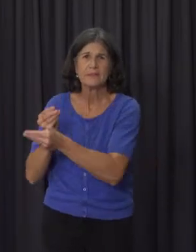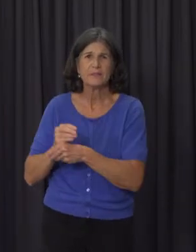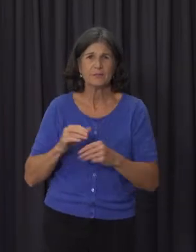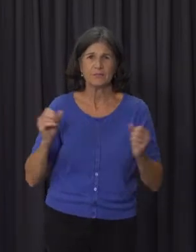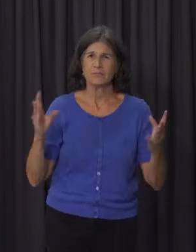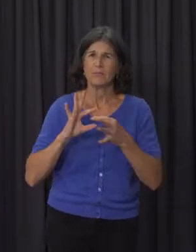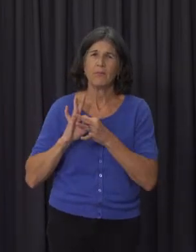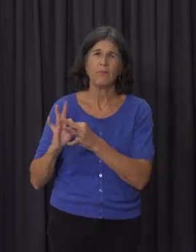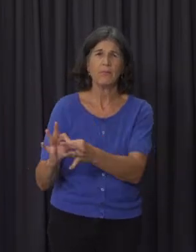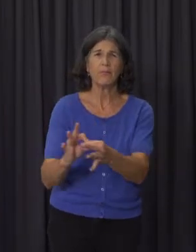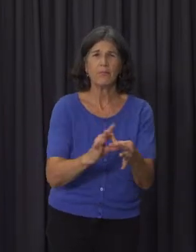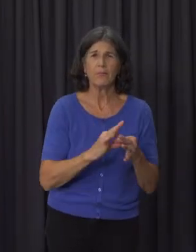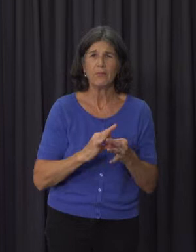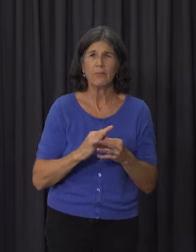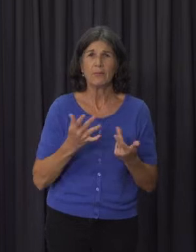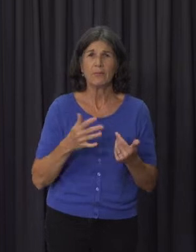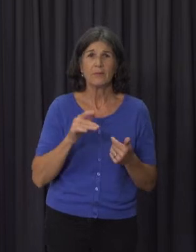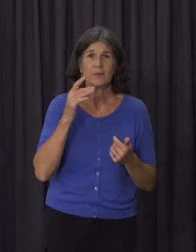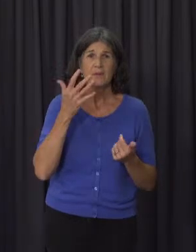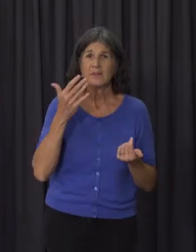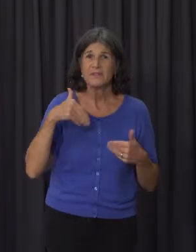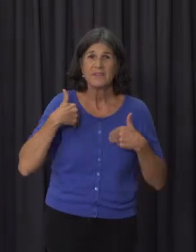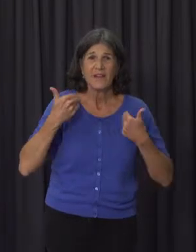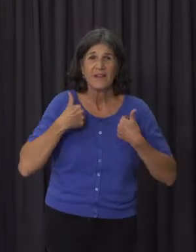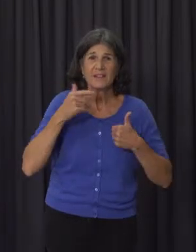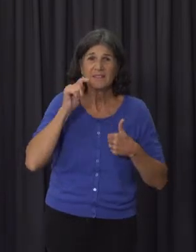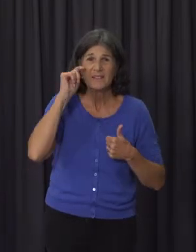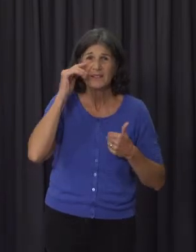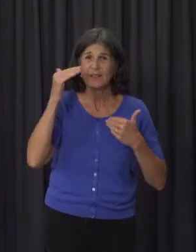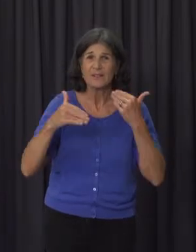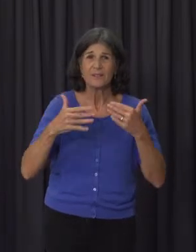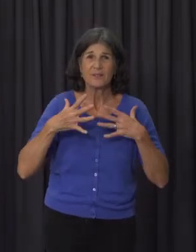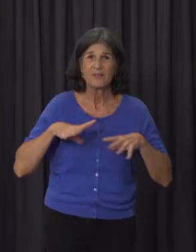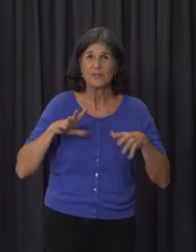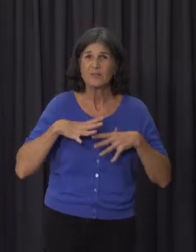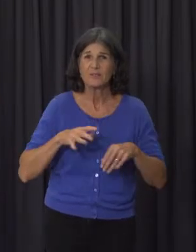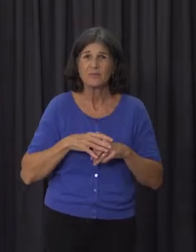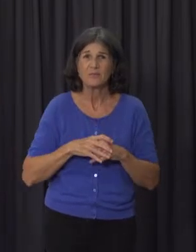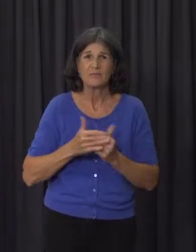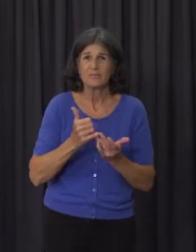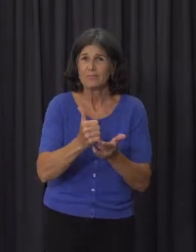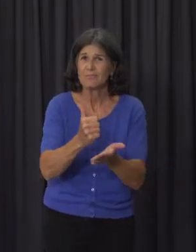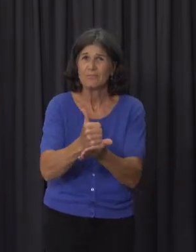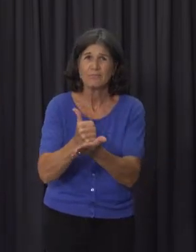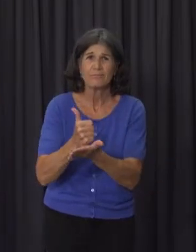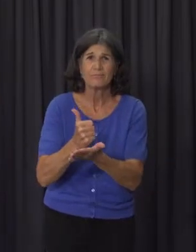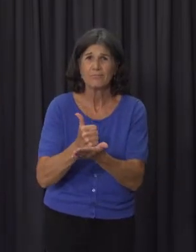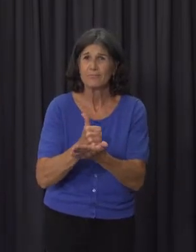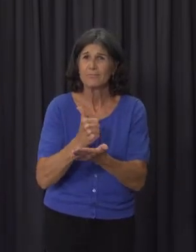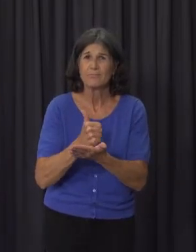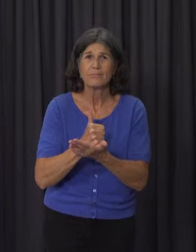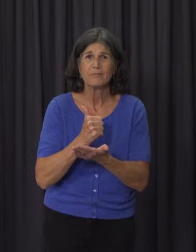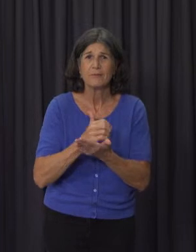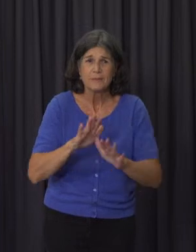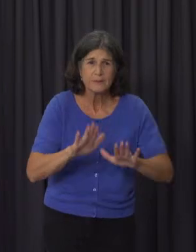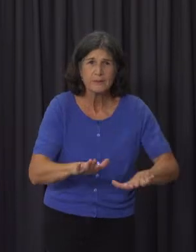young teenagers out there with jean jackets, batting down flames on the grass front. I mean, can you